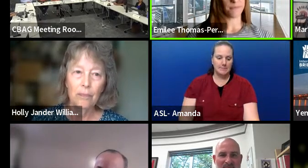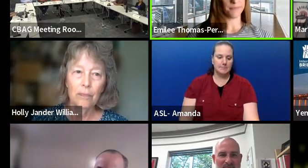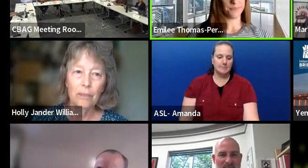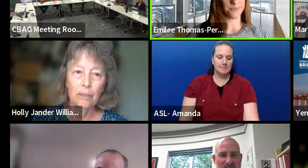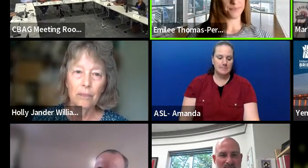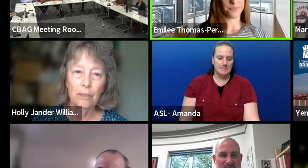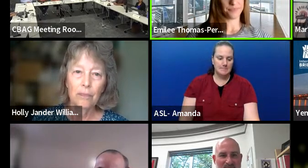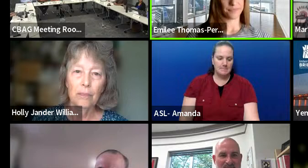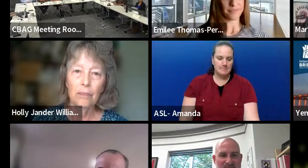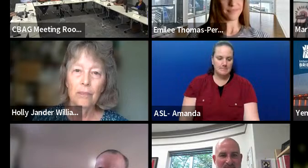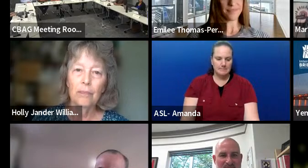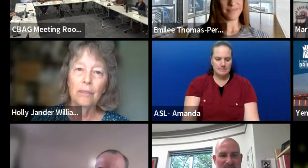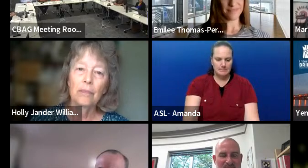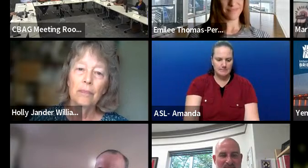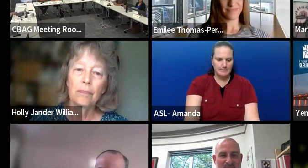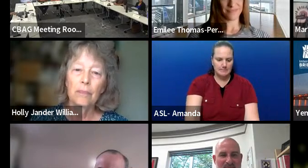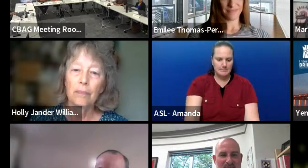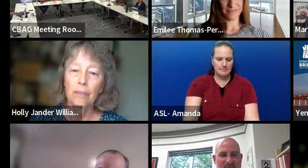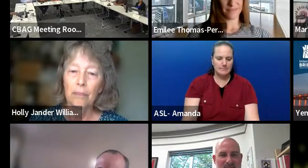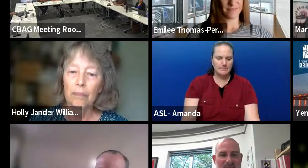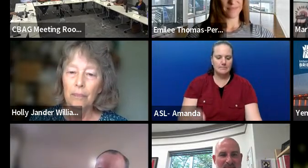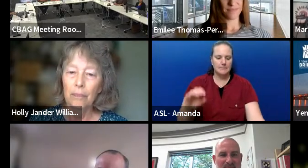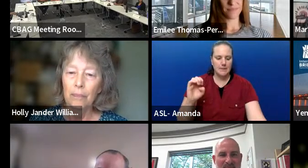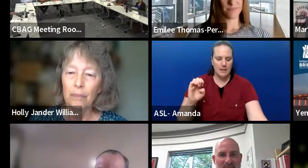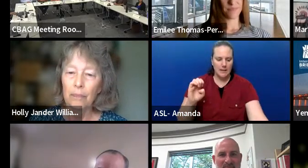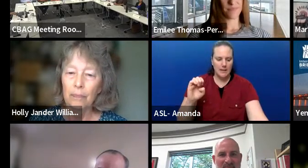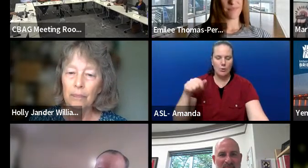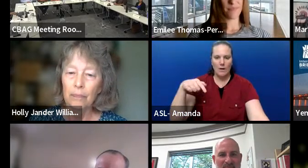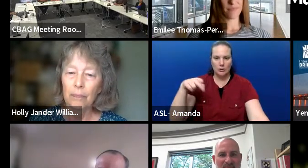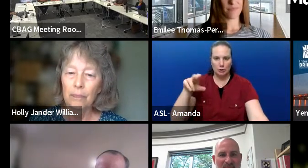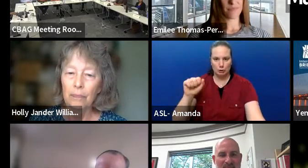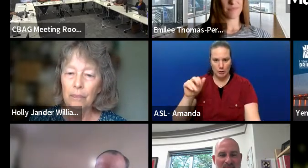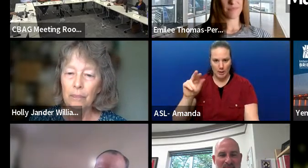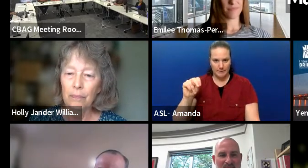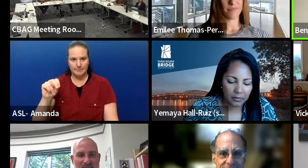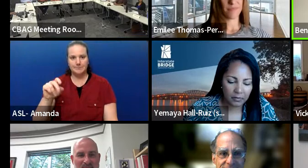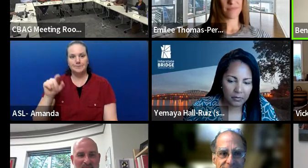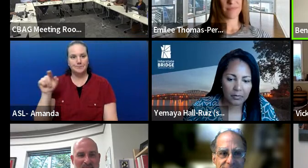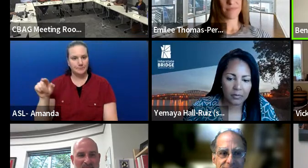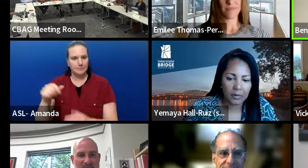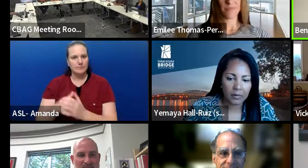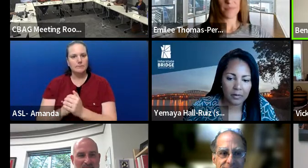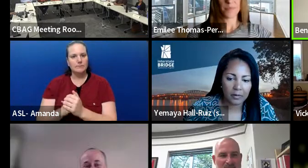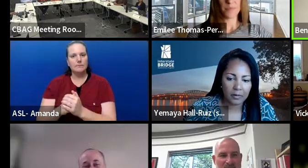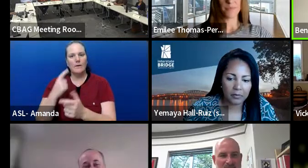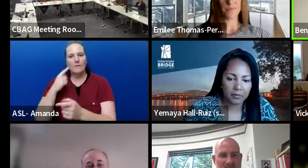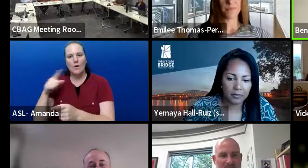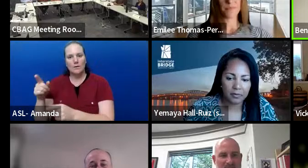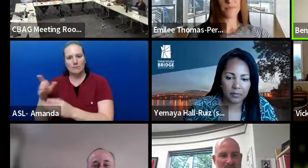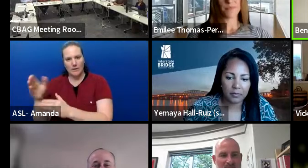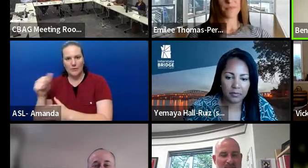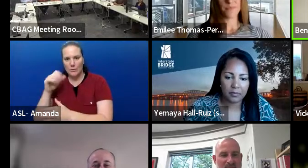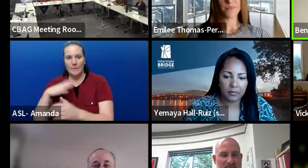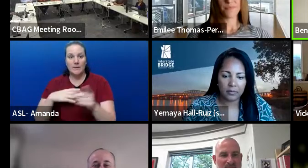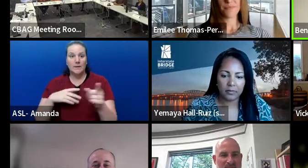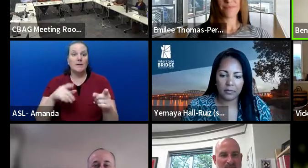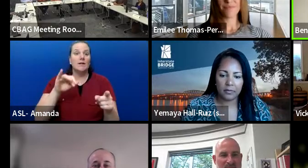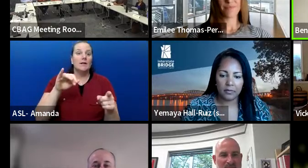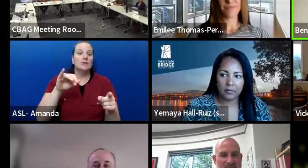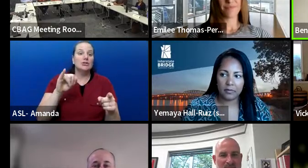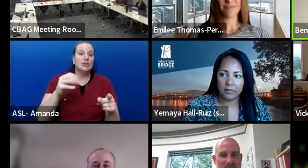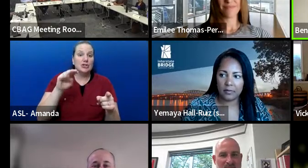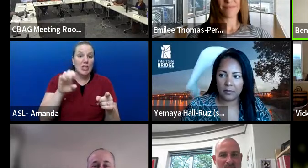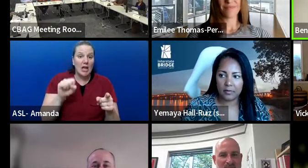Anthony. Hey, good morning, everybody. Ben Jacobson, representing Jane's Forum and small